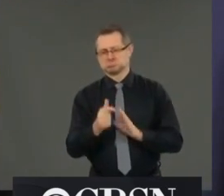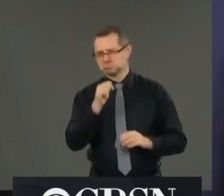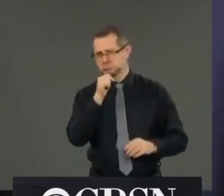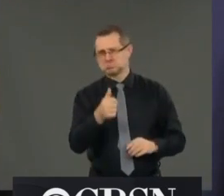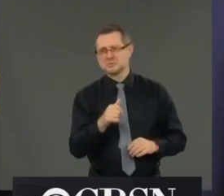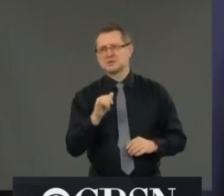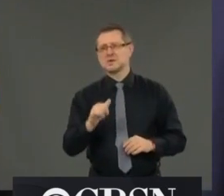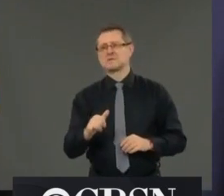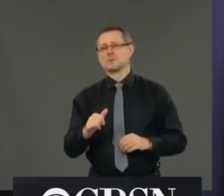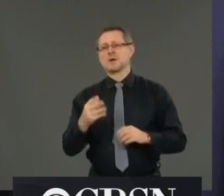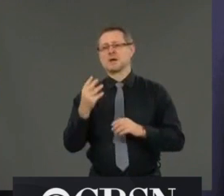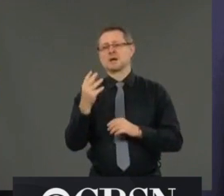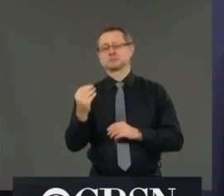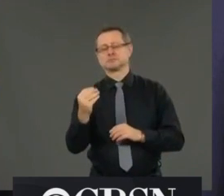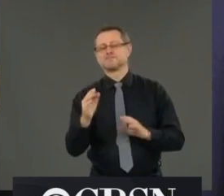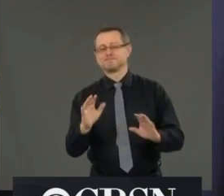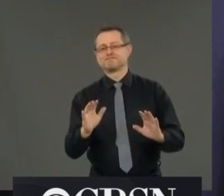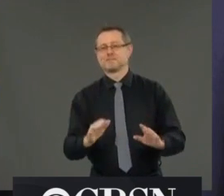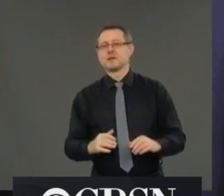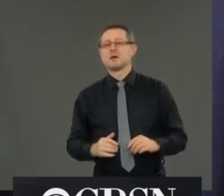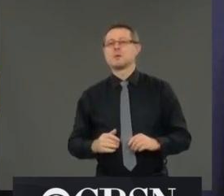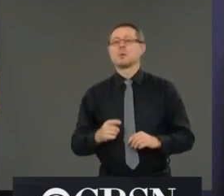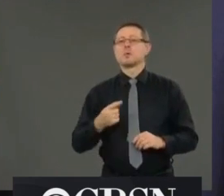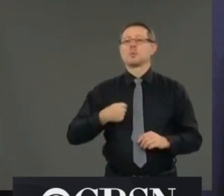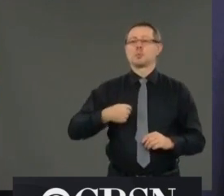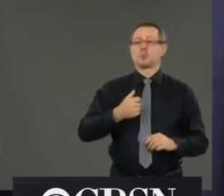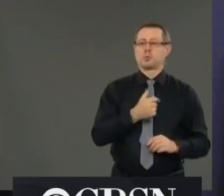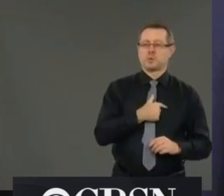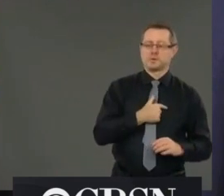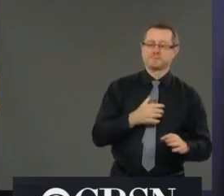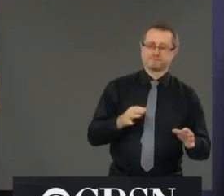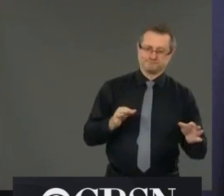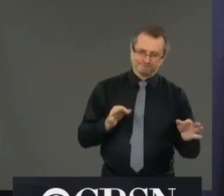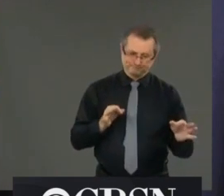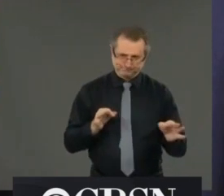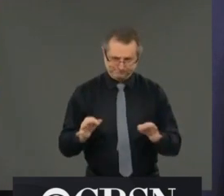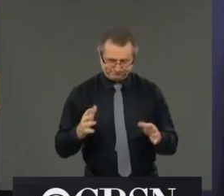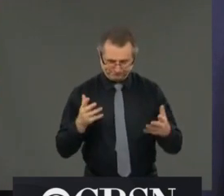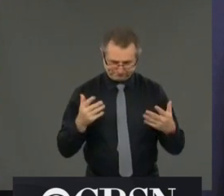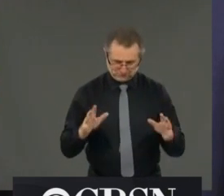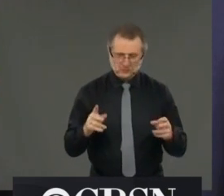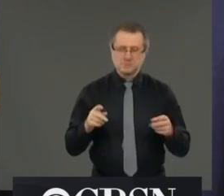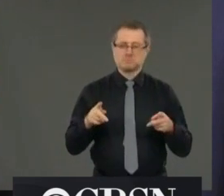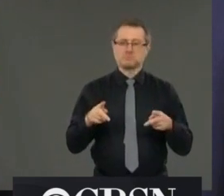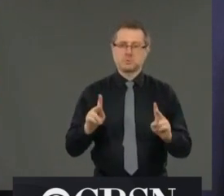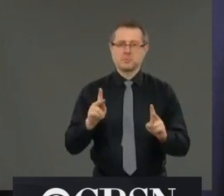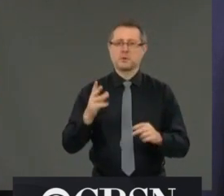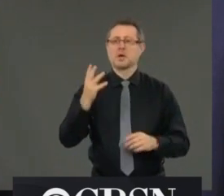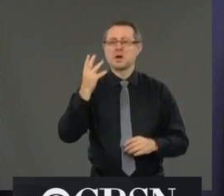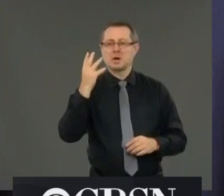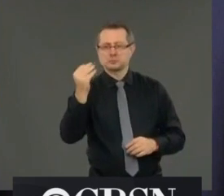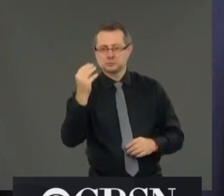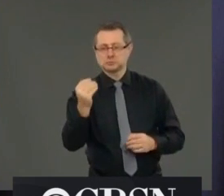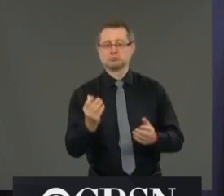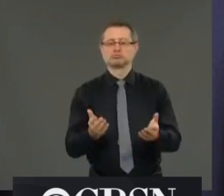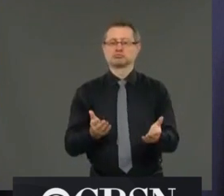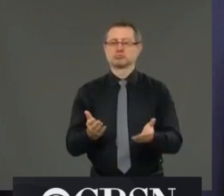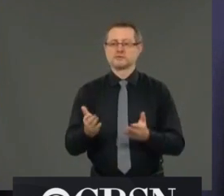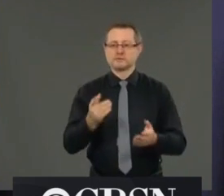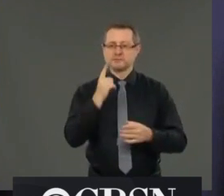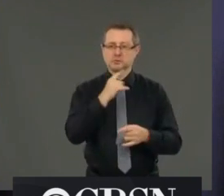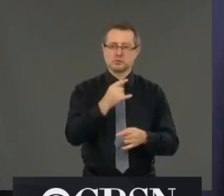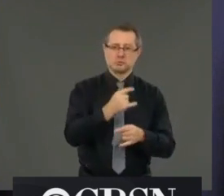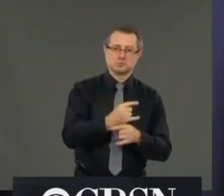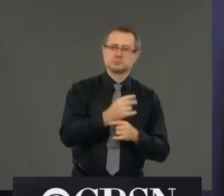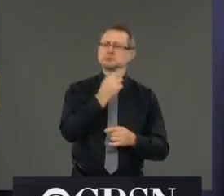We facilitated outdoor service for bars and restaurants. There was no outdoor